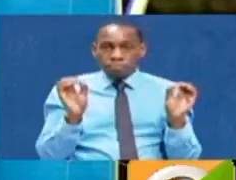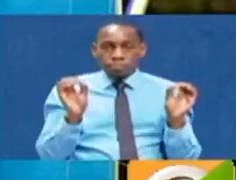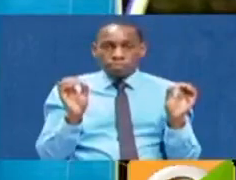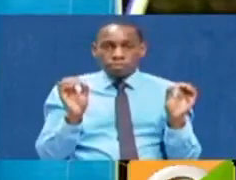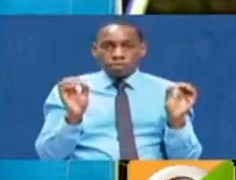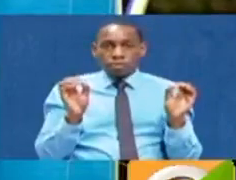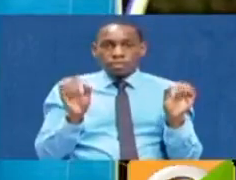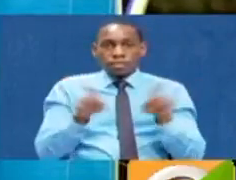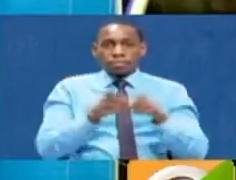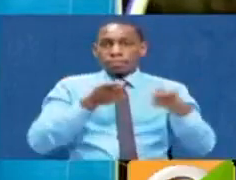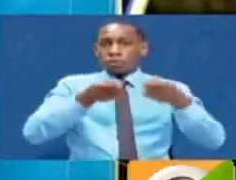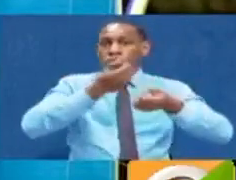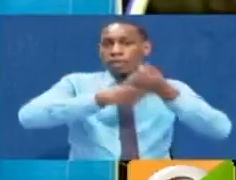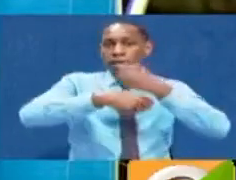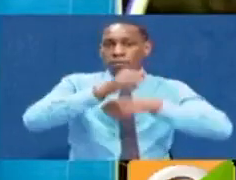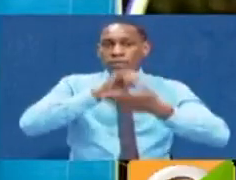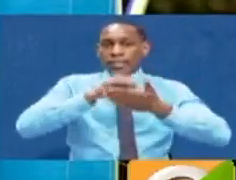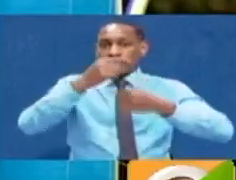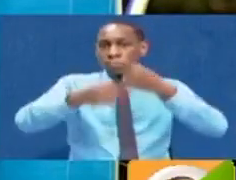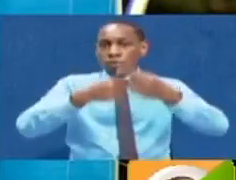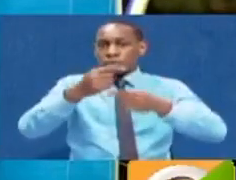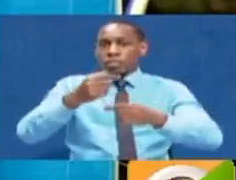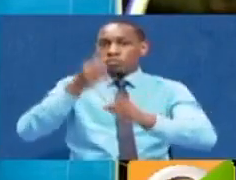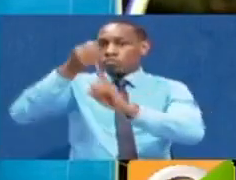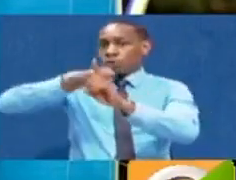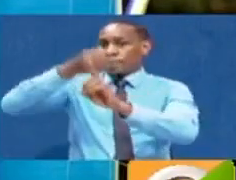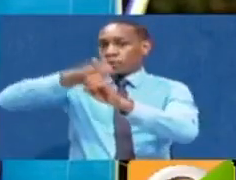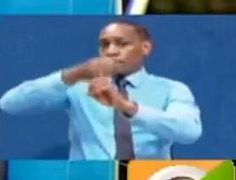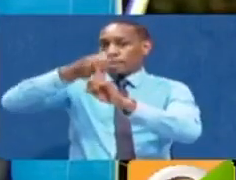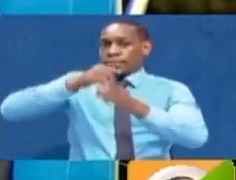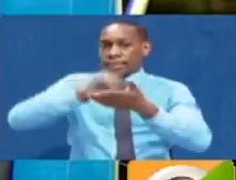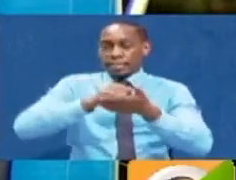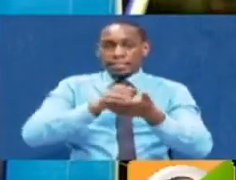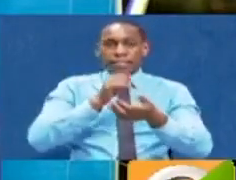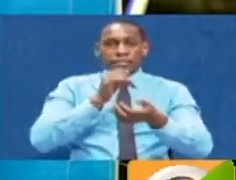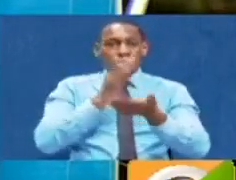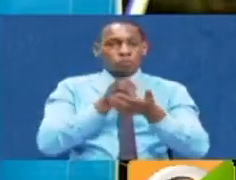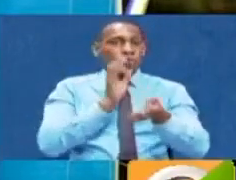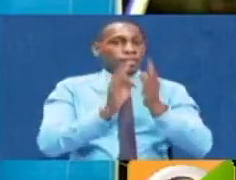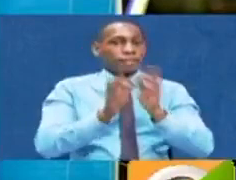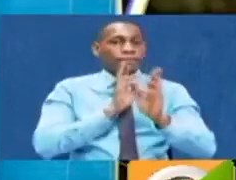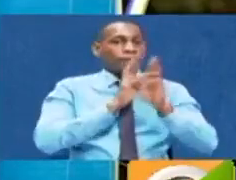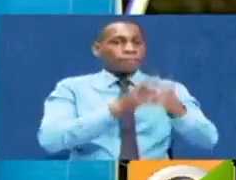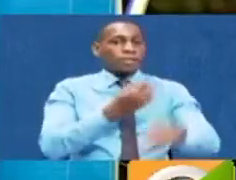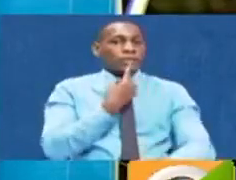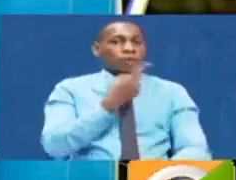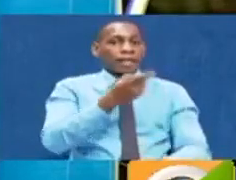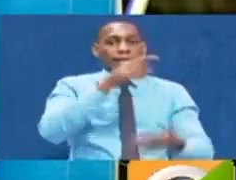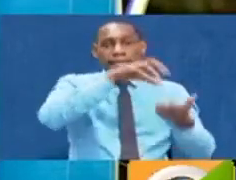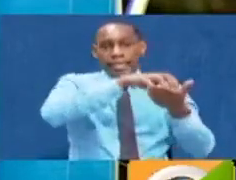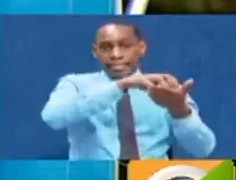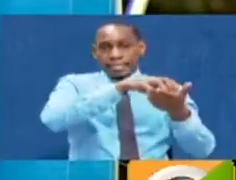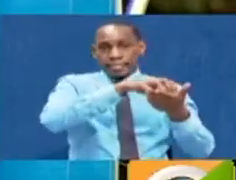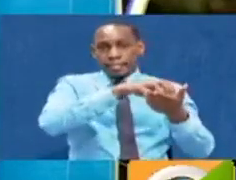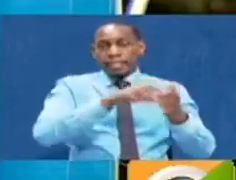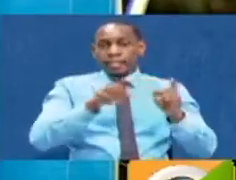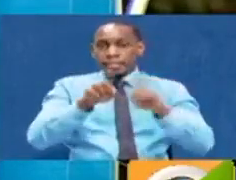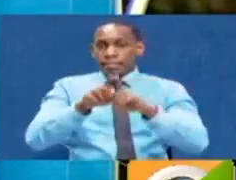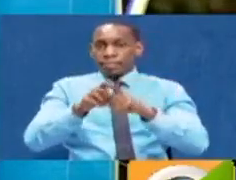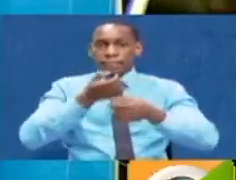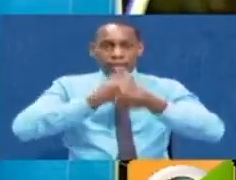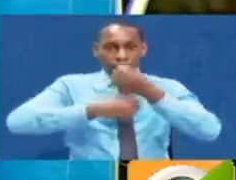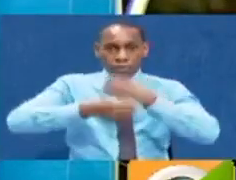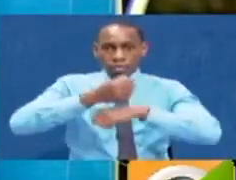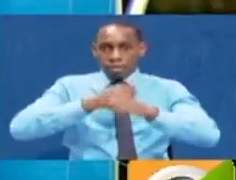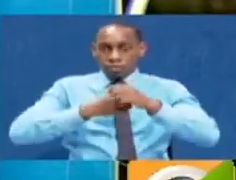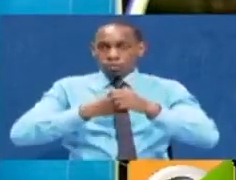of the measures that we continue to preach, that even if we report 100 cases and we put all these measures